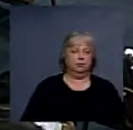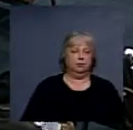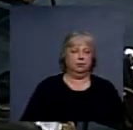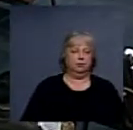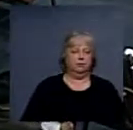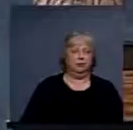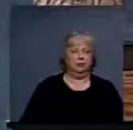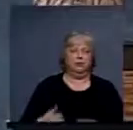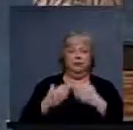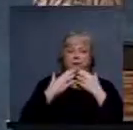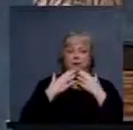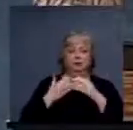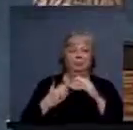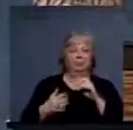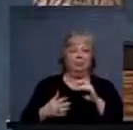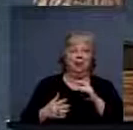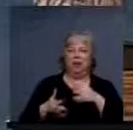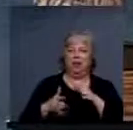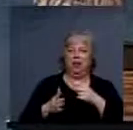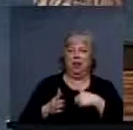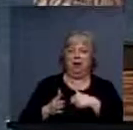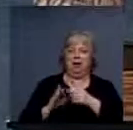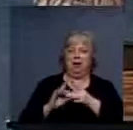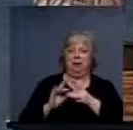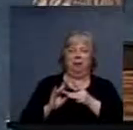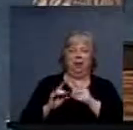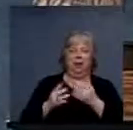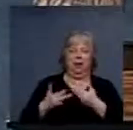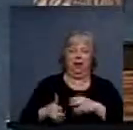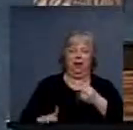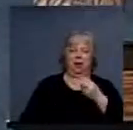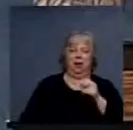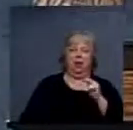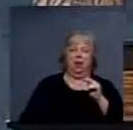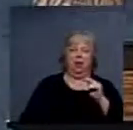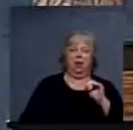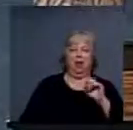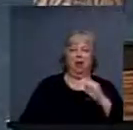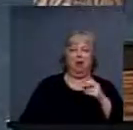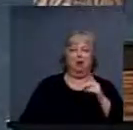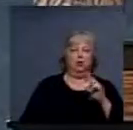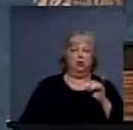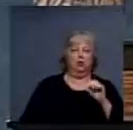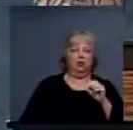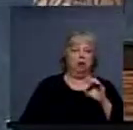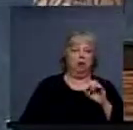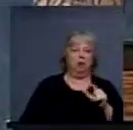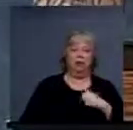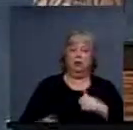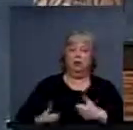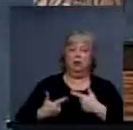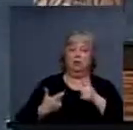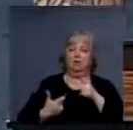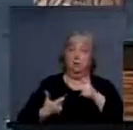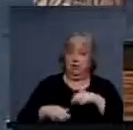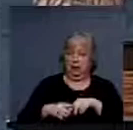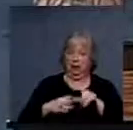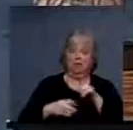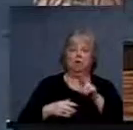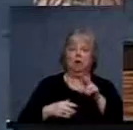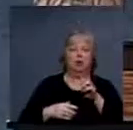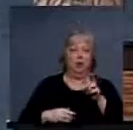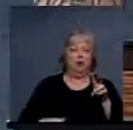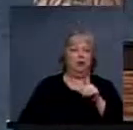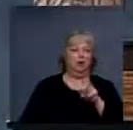Hi, thank you, Mayor, and thank you, Board, for allowing me to speak tonight. My name is Hannah Driscoll, and I'm a resident of Little Rock. I live in West